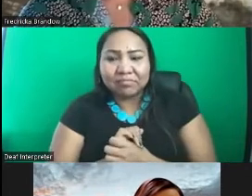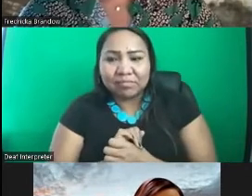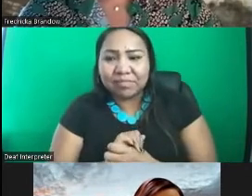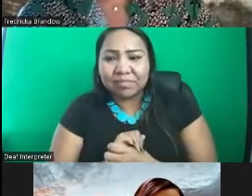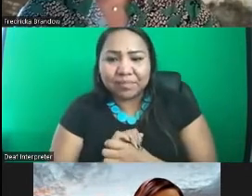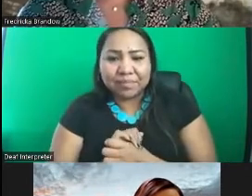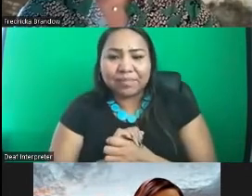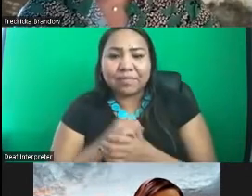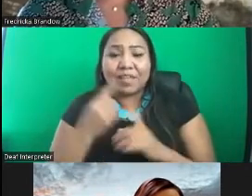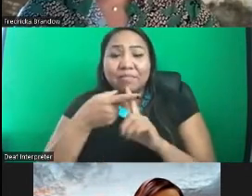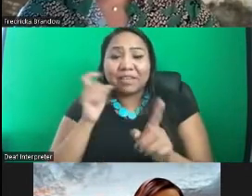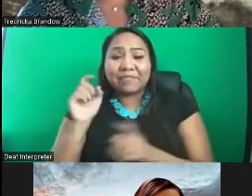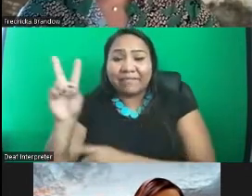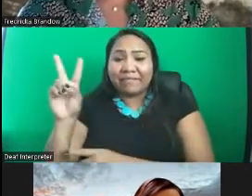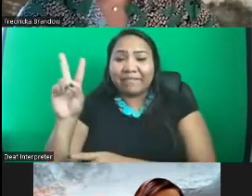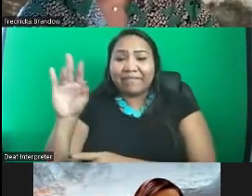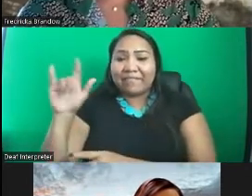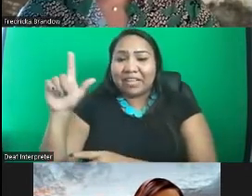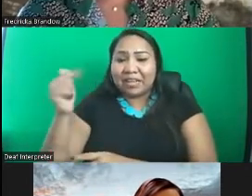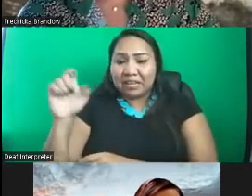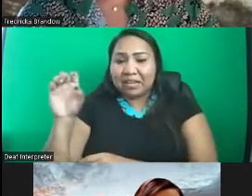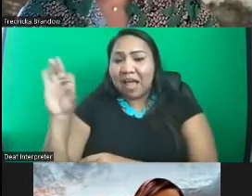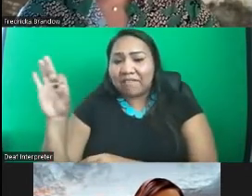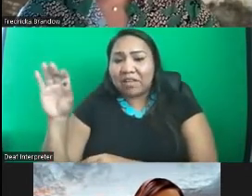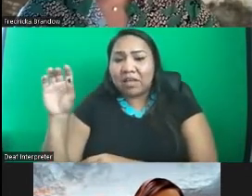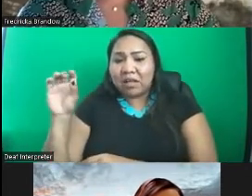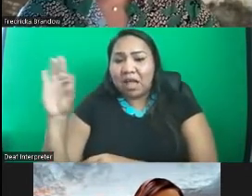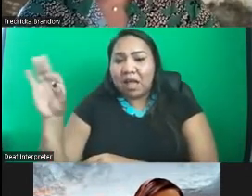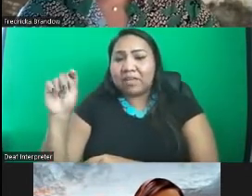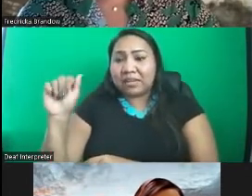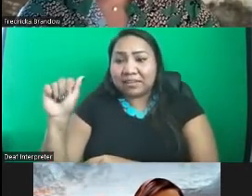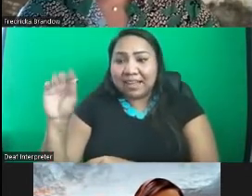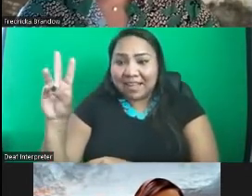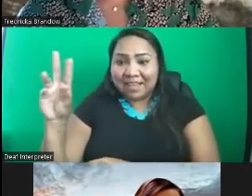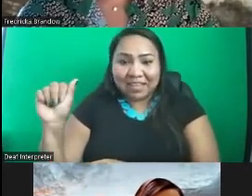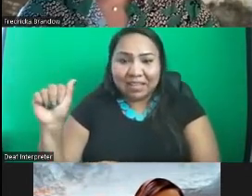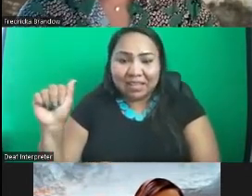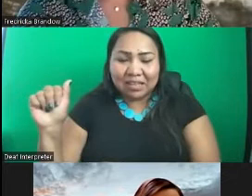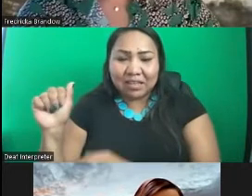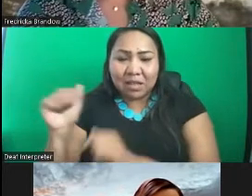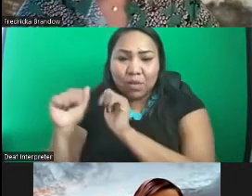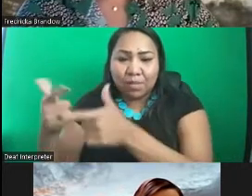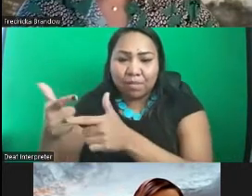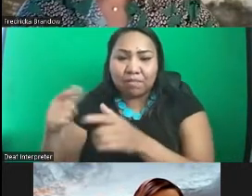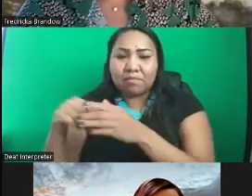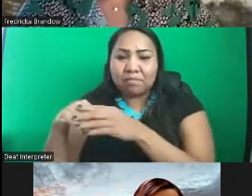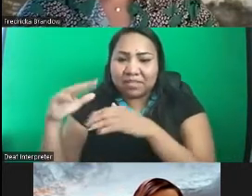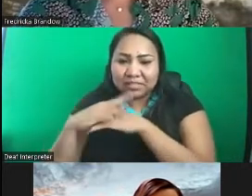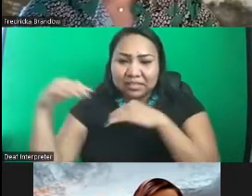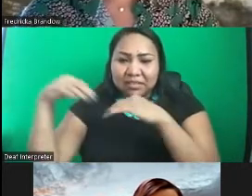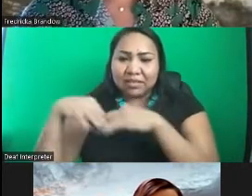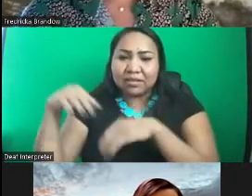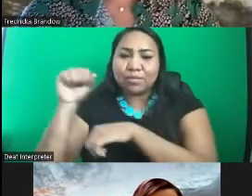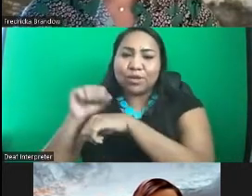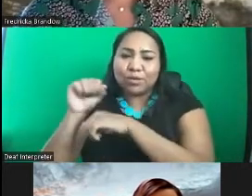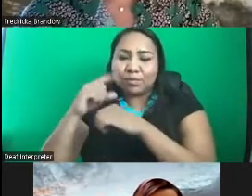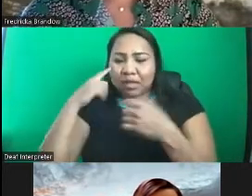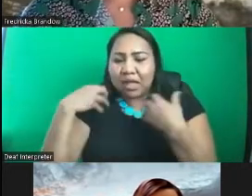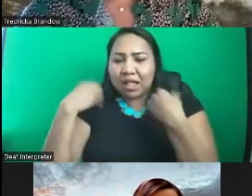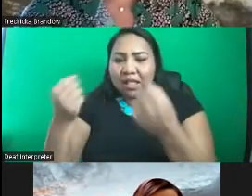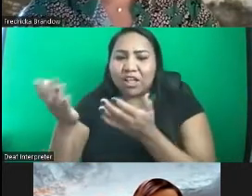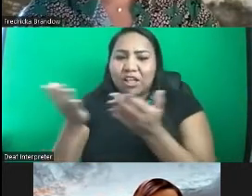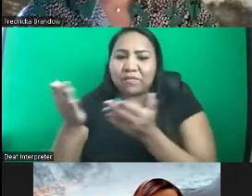of Tewa and is a member of the Spider Clan. Lisa has worked for the Indian Health Service at the Hopi Health Center